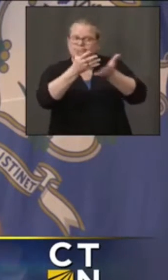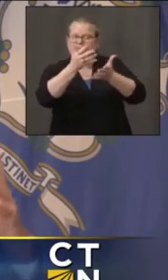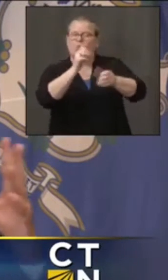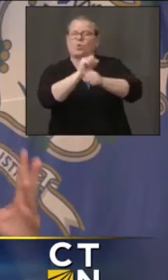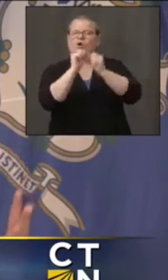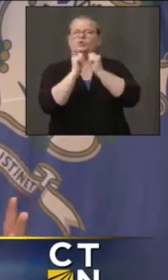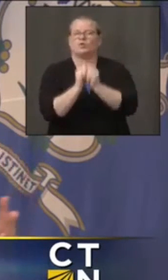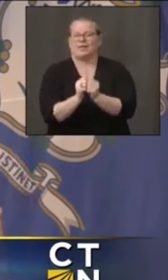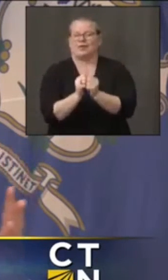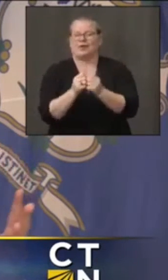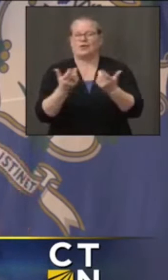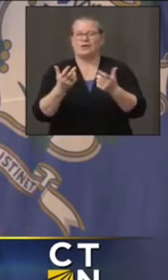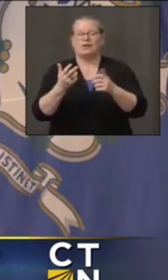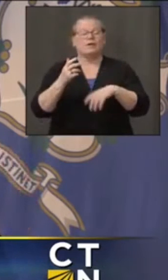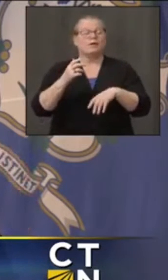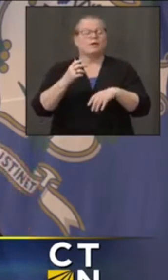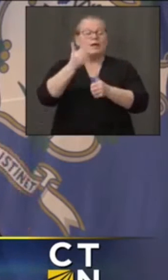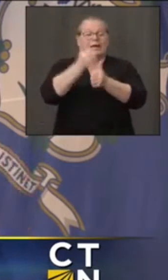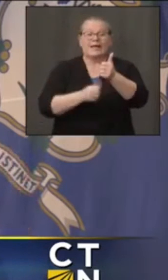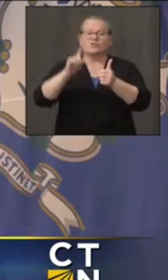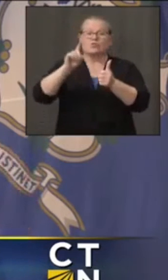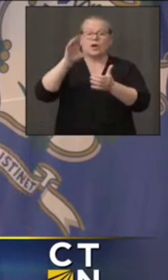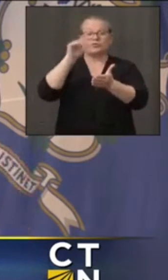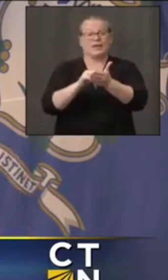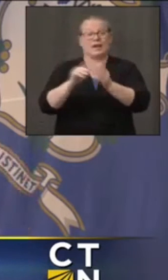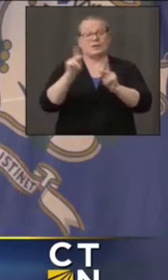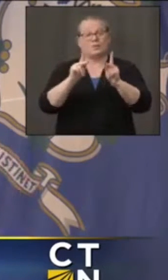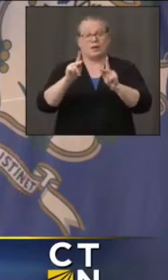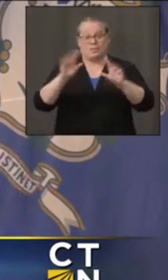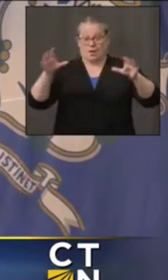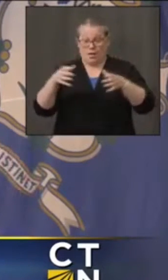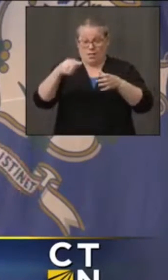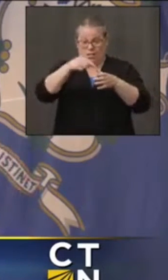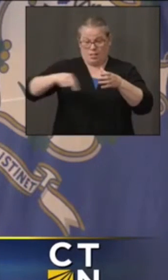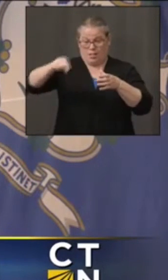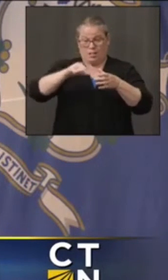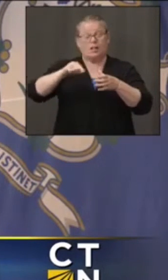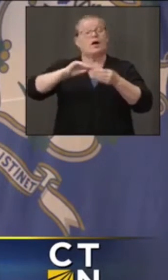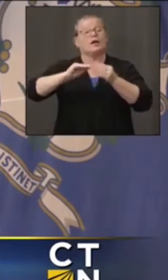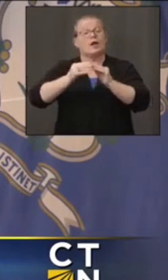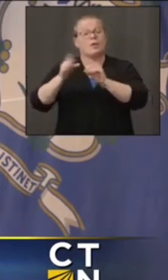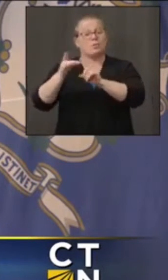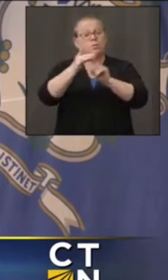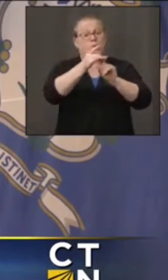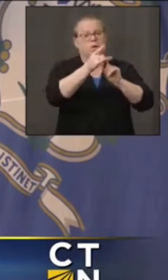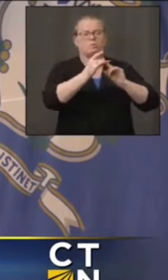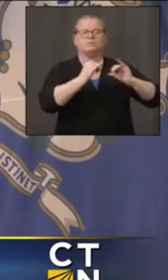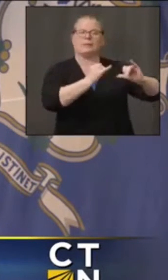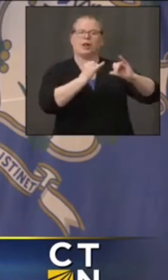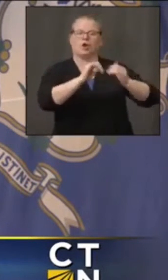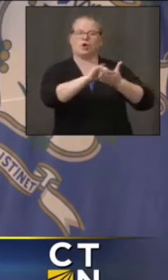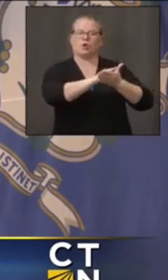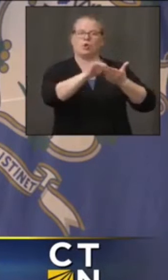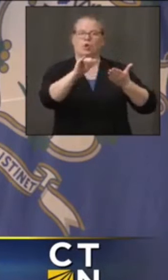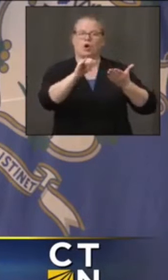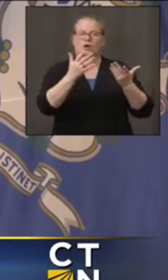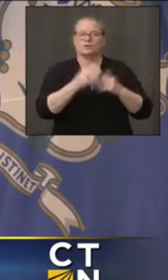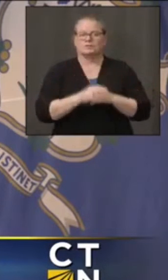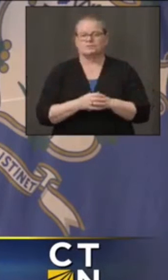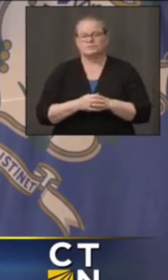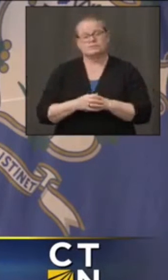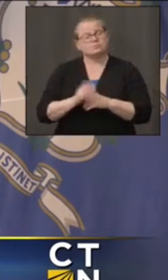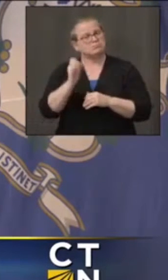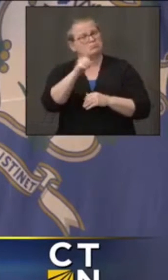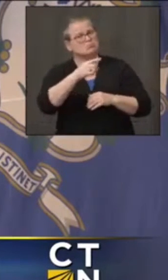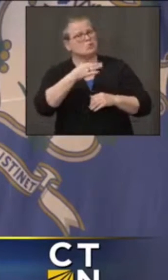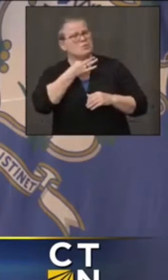similar, especially if you think about it in terms of the region. So you don't foresee, like someone that lives in Connecticut and works in New York,